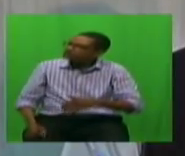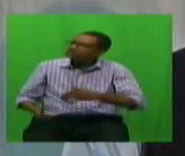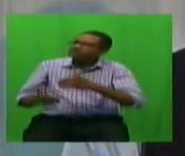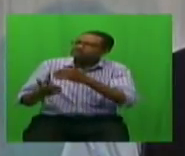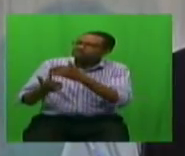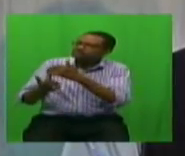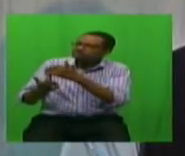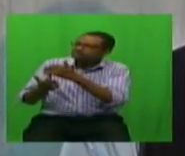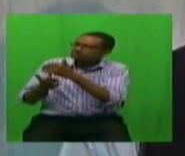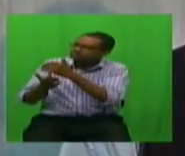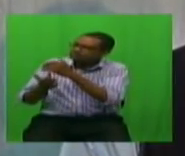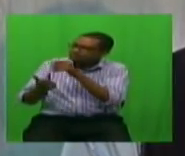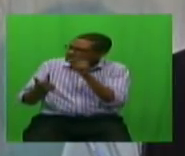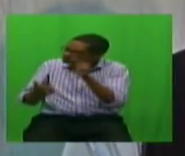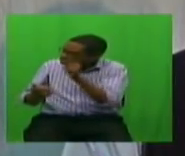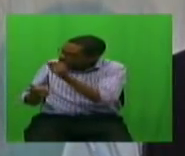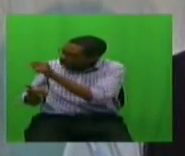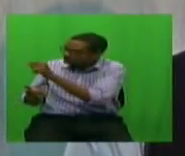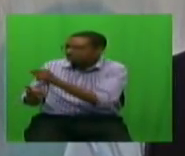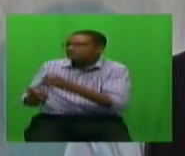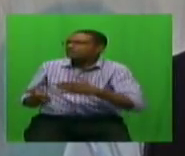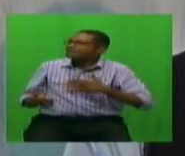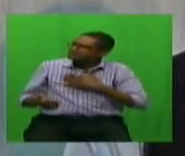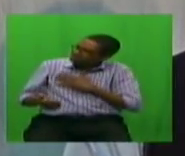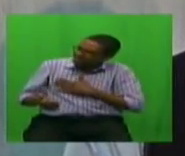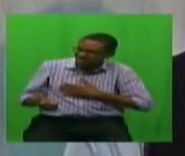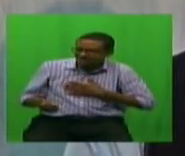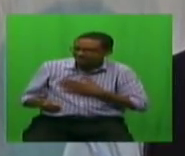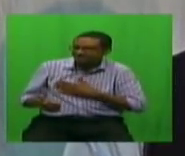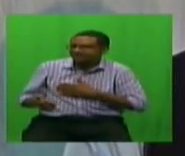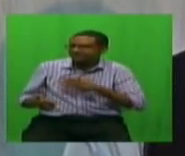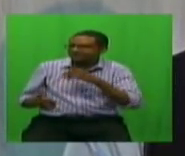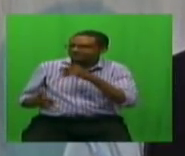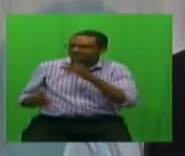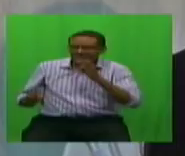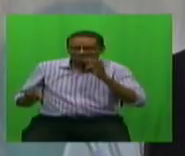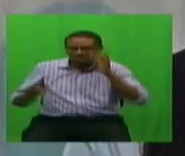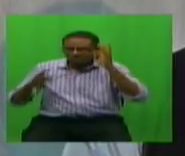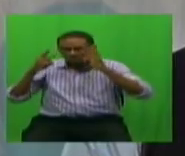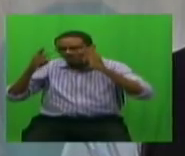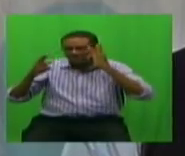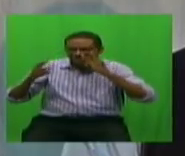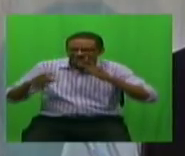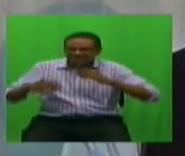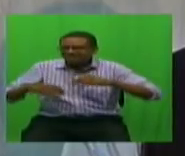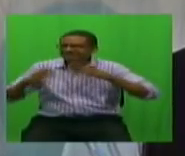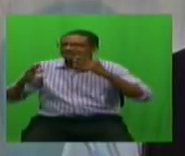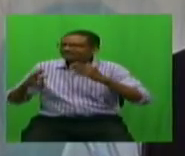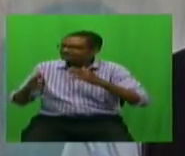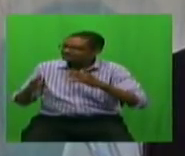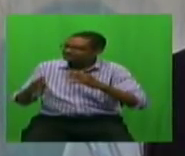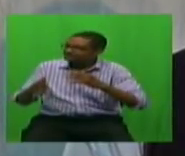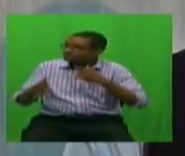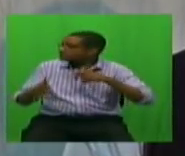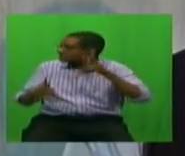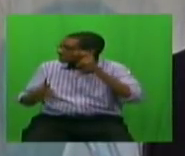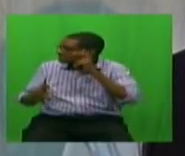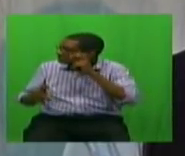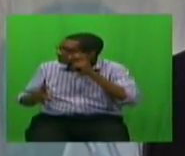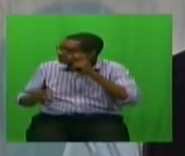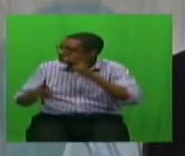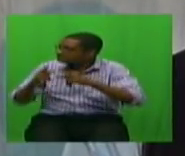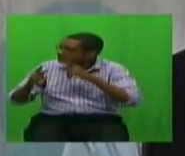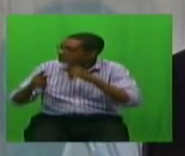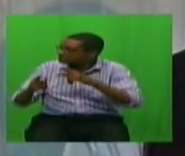persons, please don't take advantage of the situation. We are getting reports of persons, it's gone beyond double dipping in